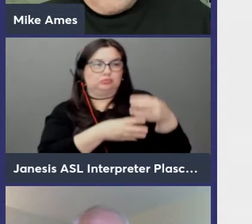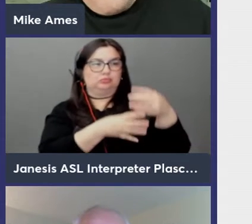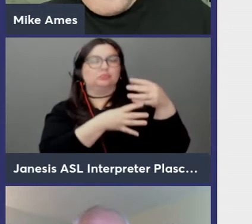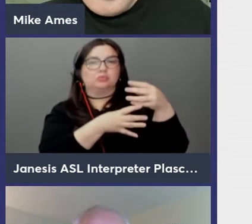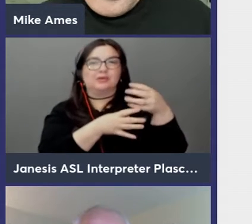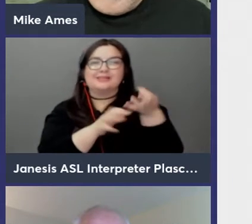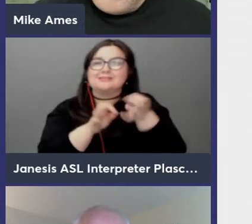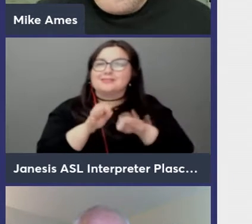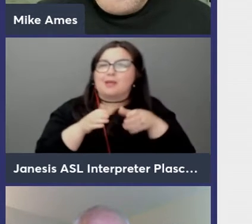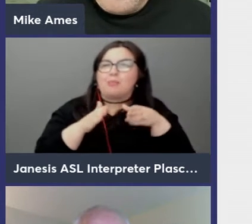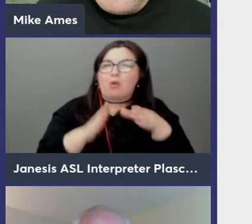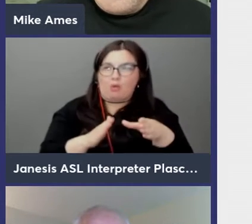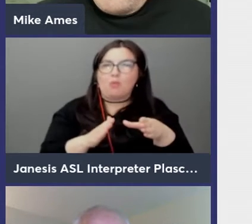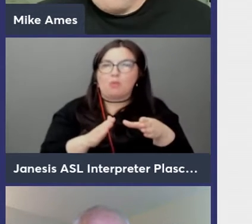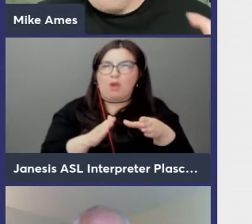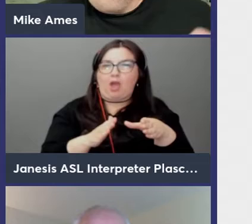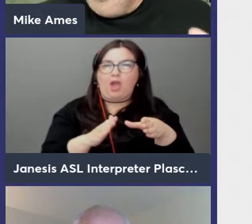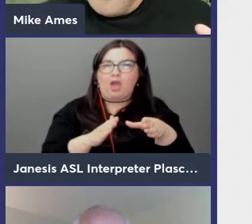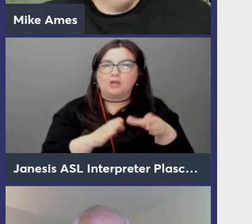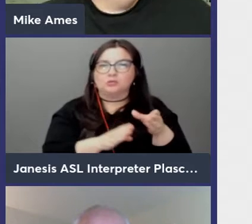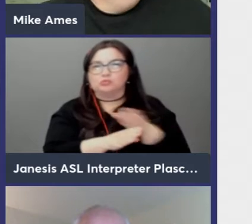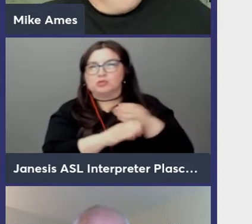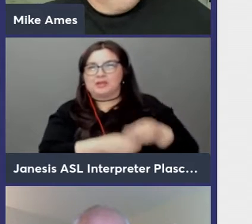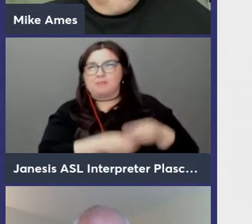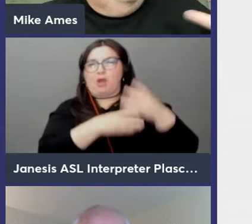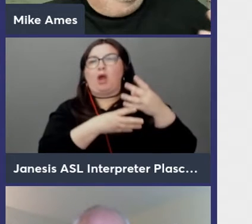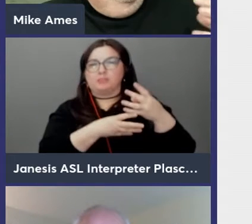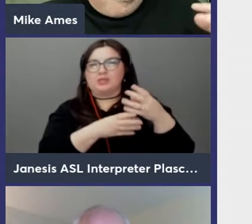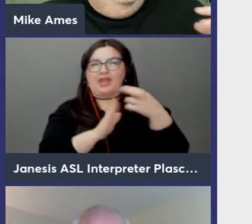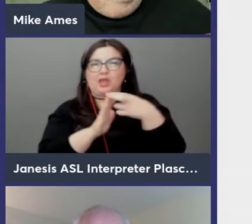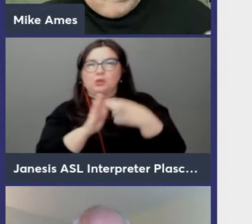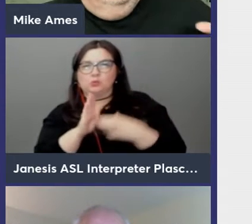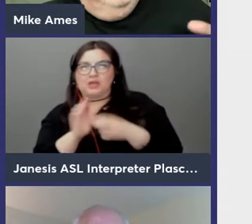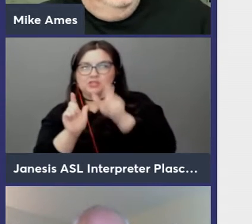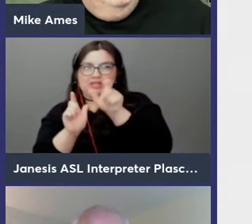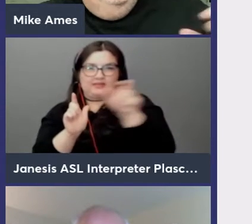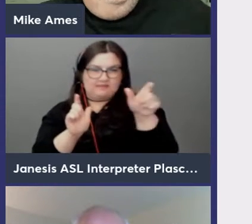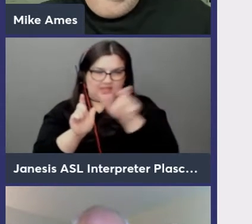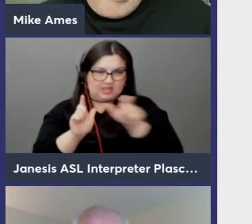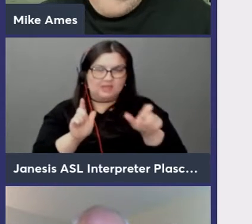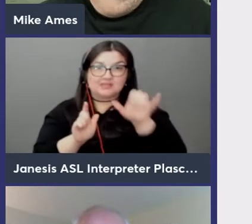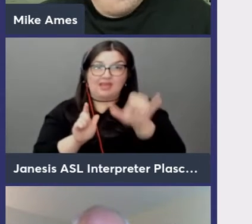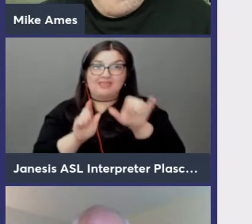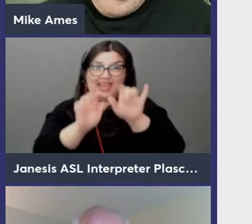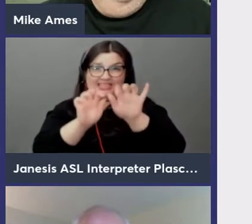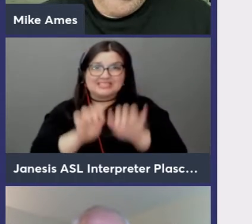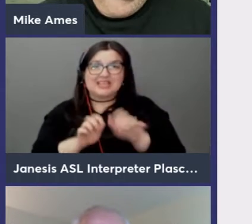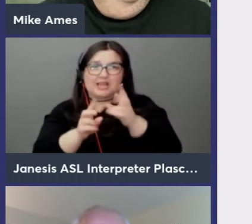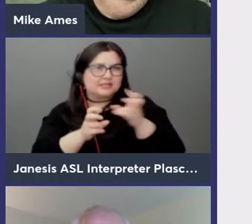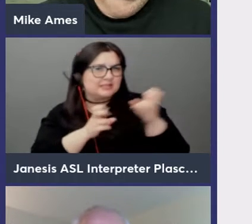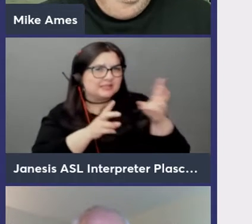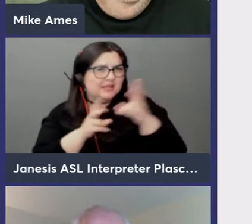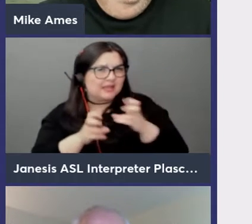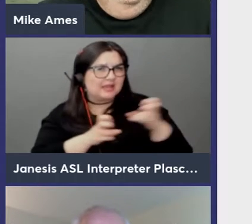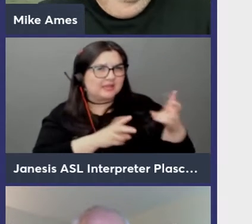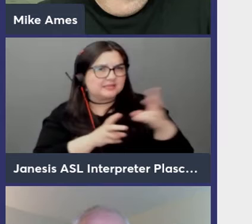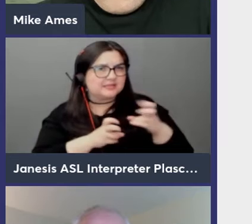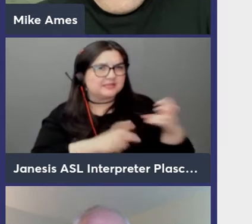of pre-populate your registration fields is, extract that text and put it into those registrations.